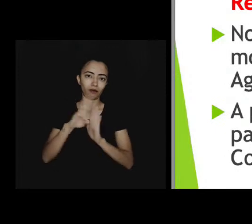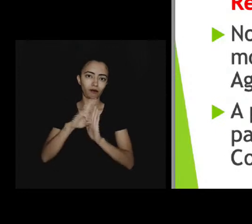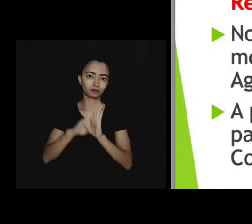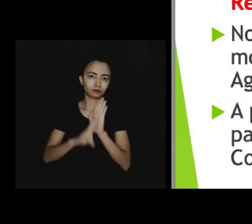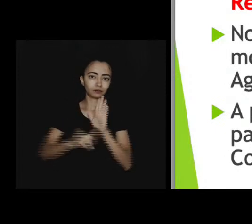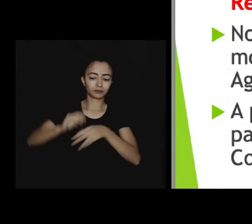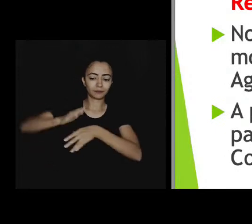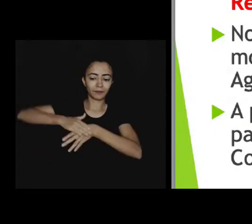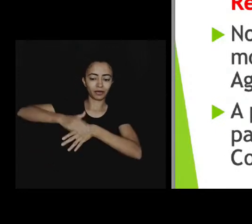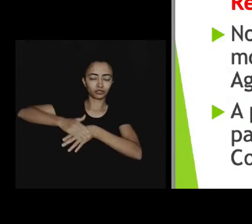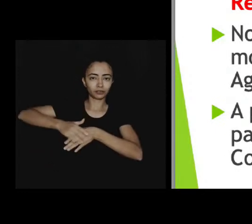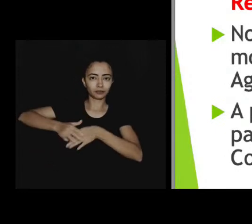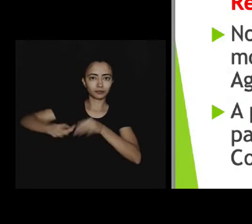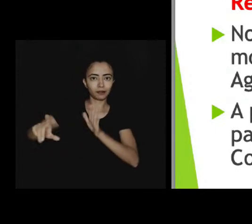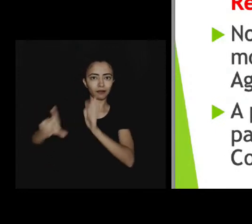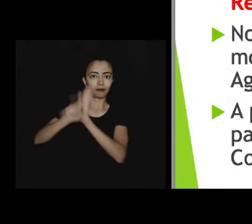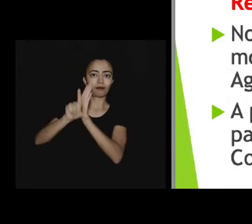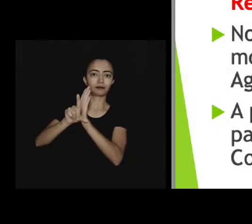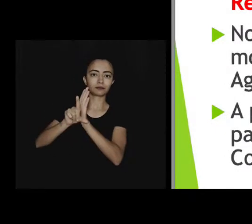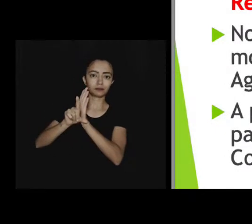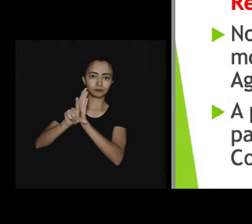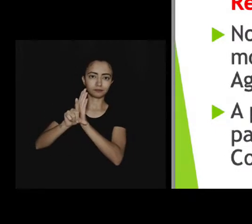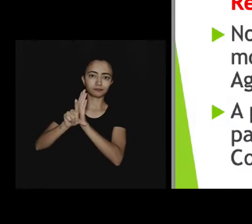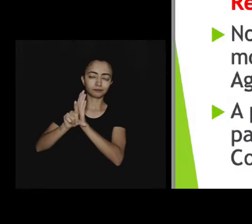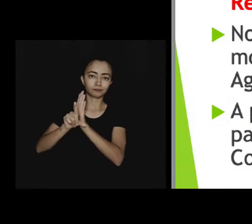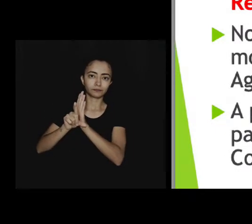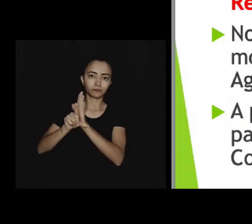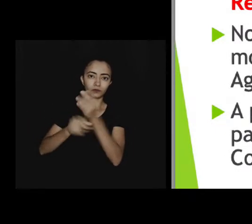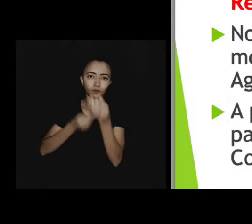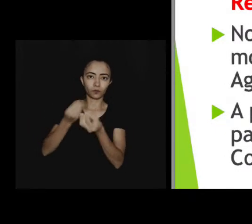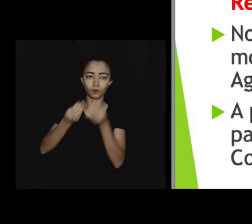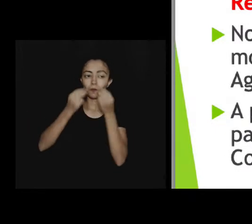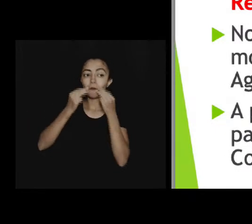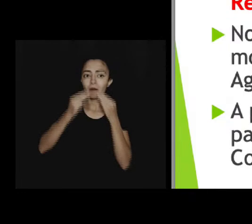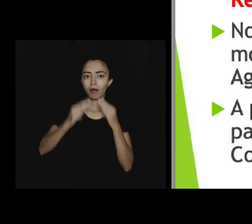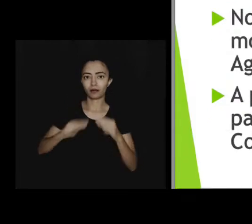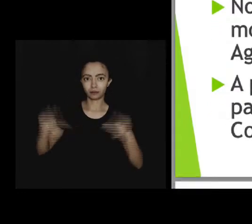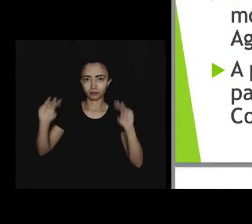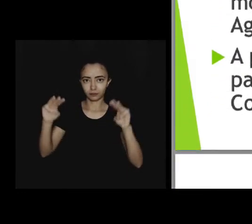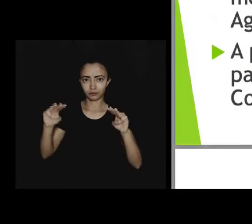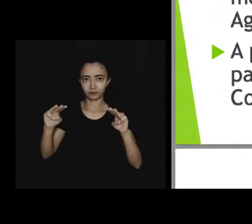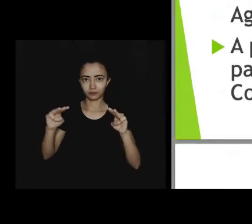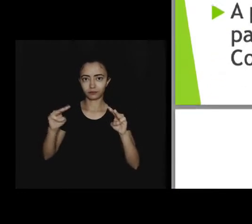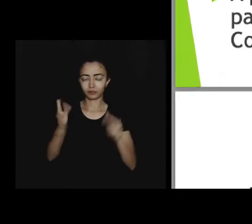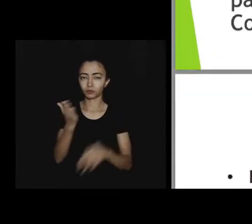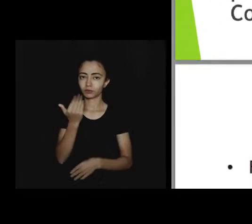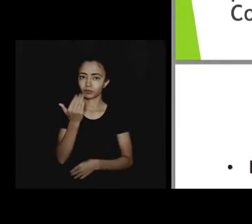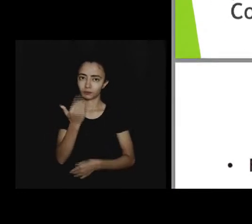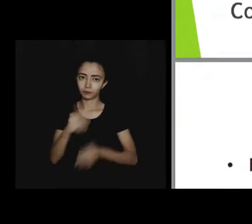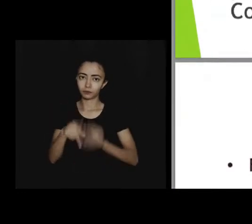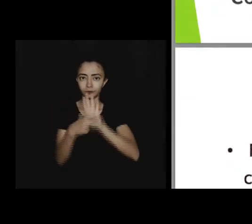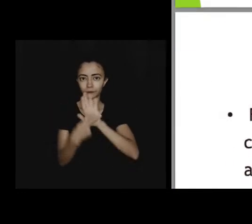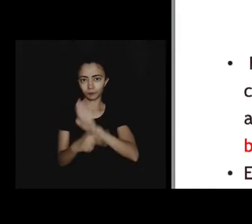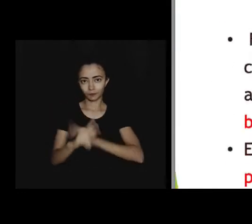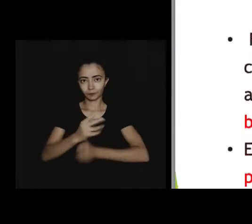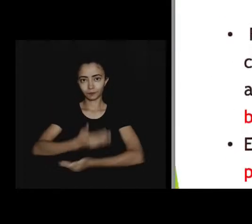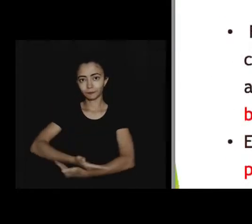promotion and looking into the legal practices of publicity for this type